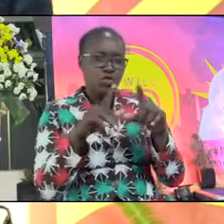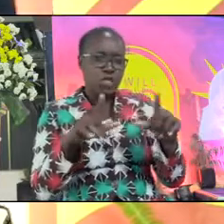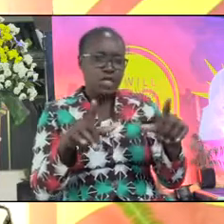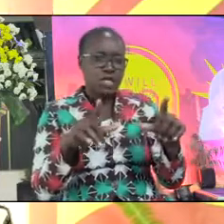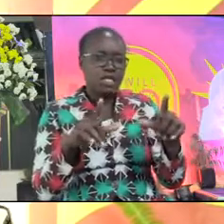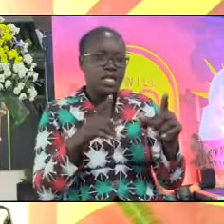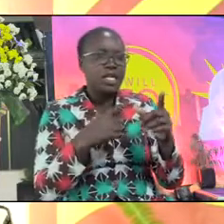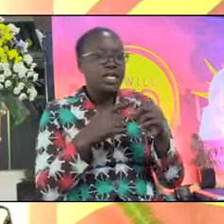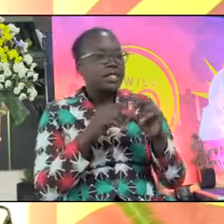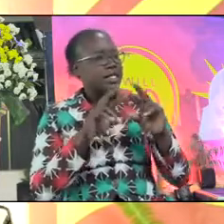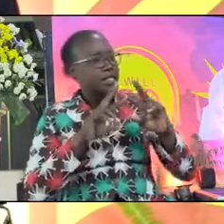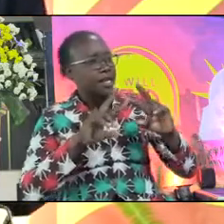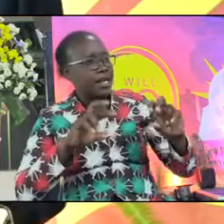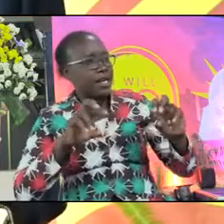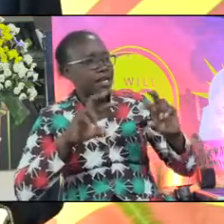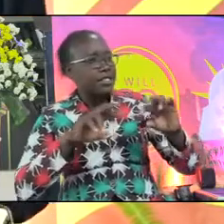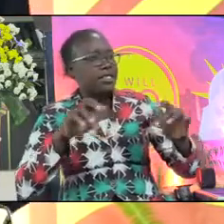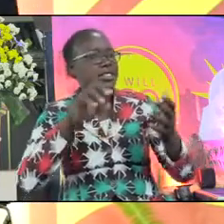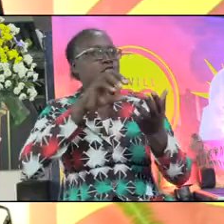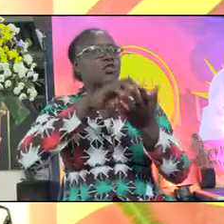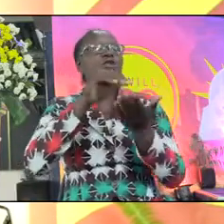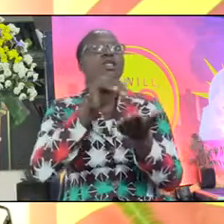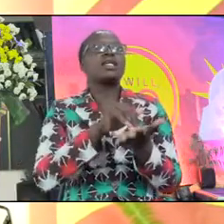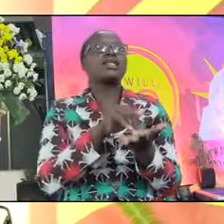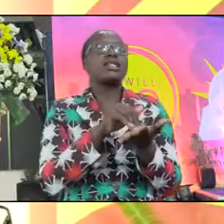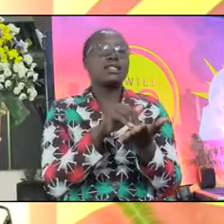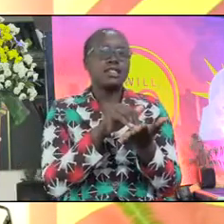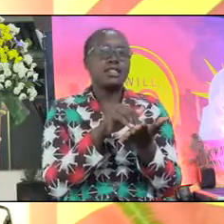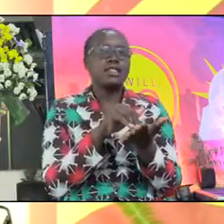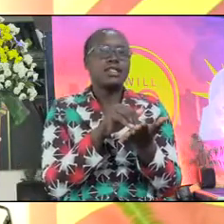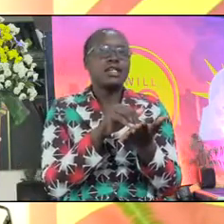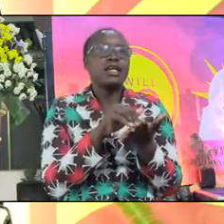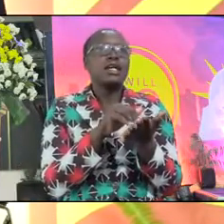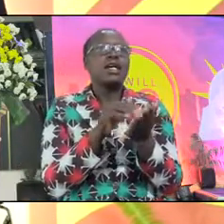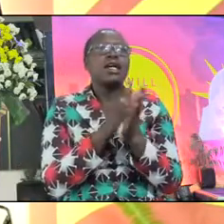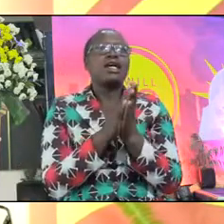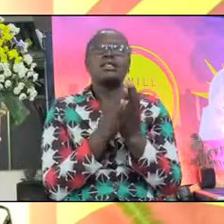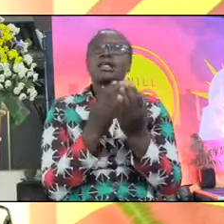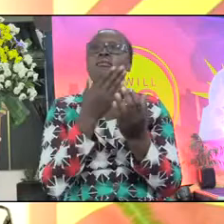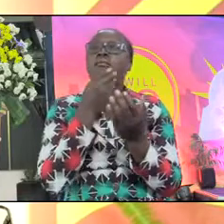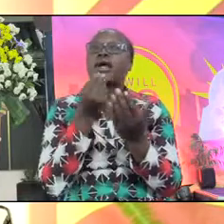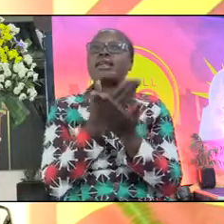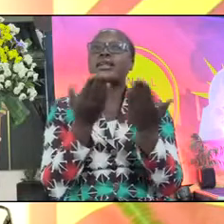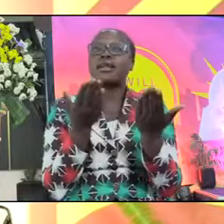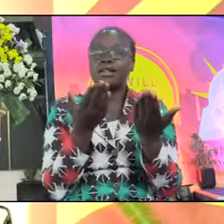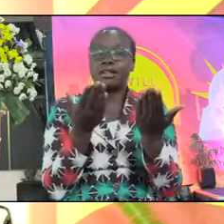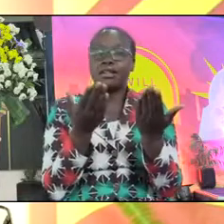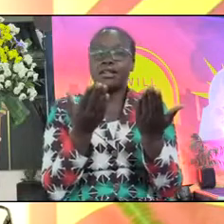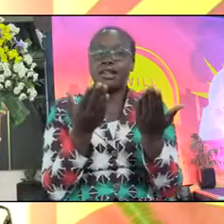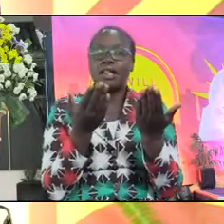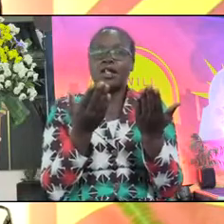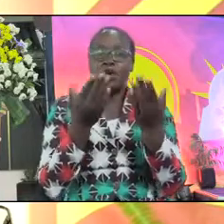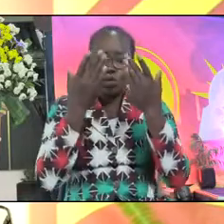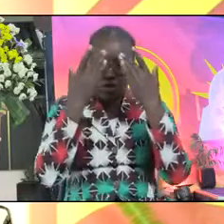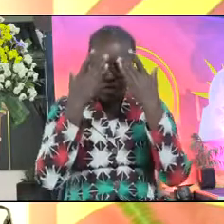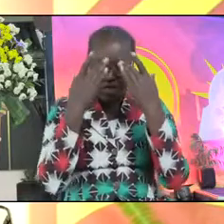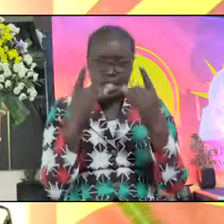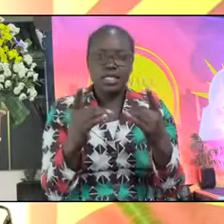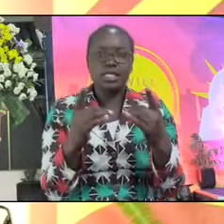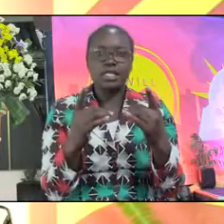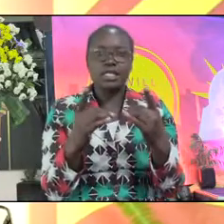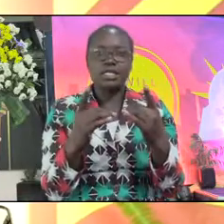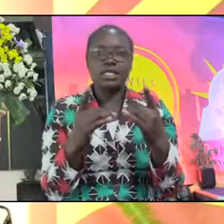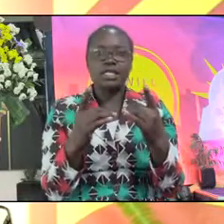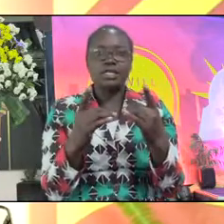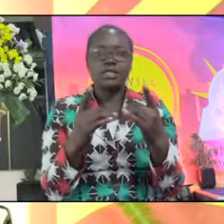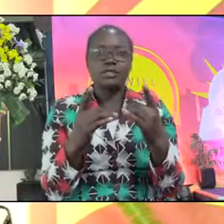They then assessed the situation again. And there were a couple of men who decided,